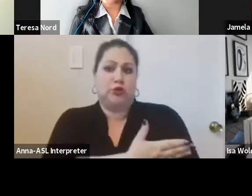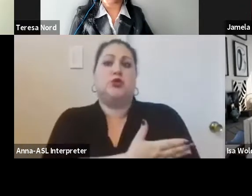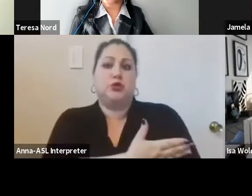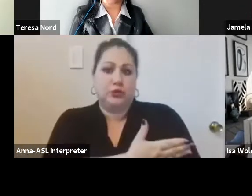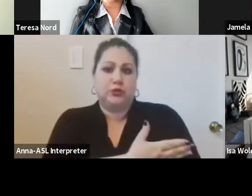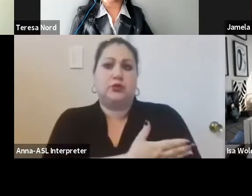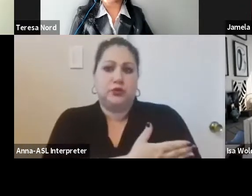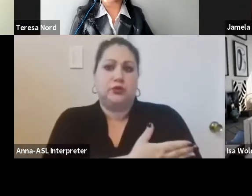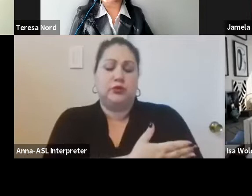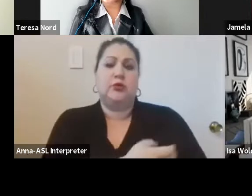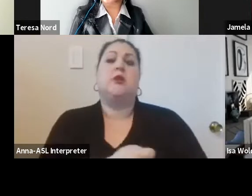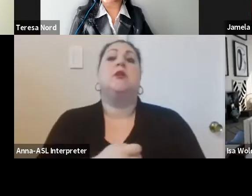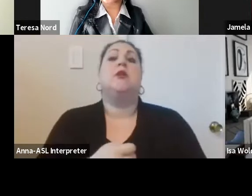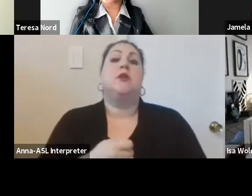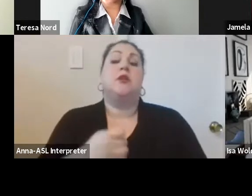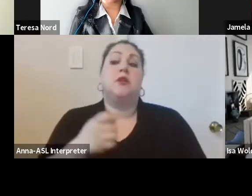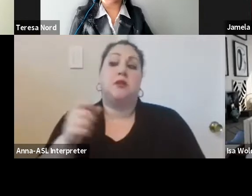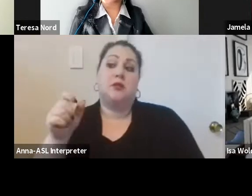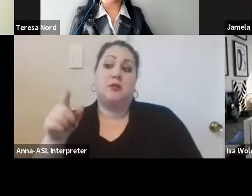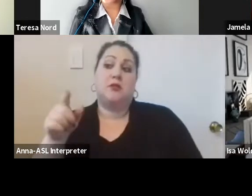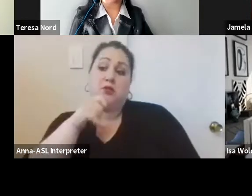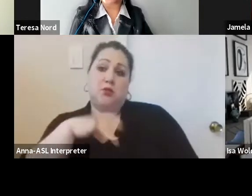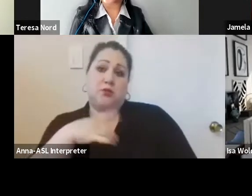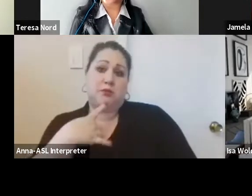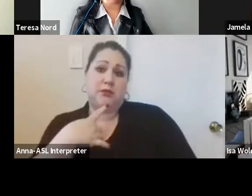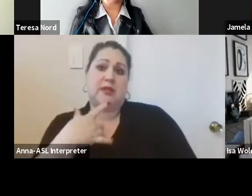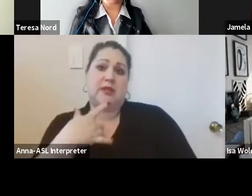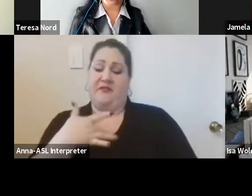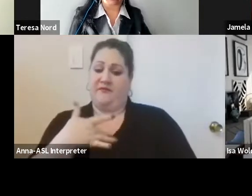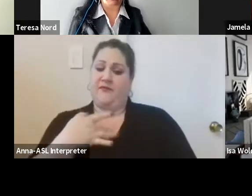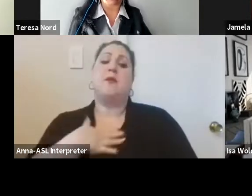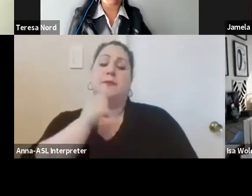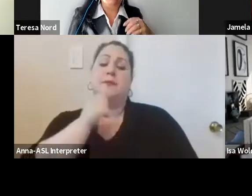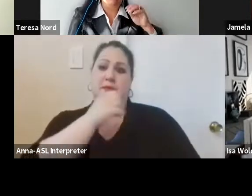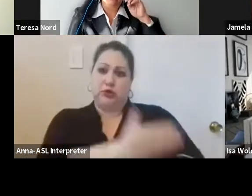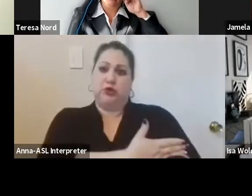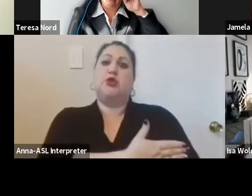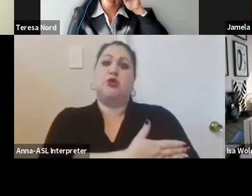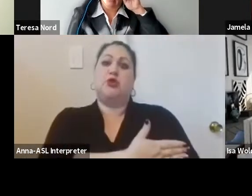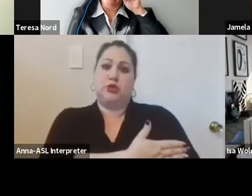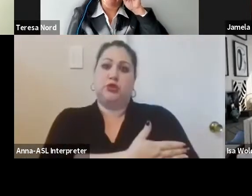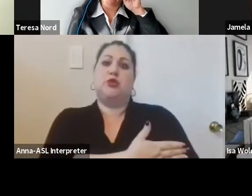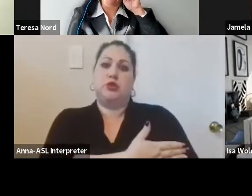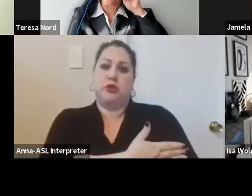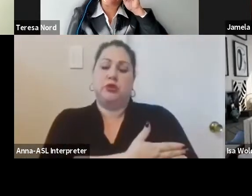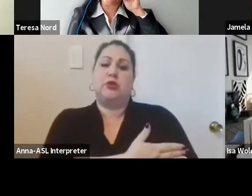time, she felt like my daughter was in imminent harm and danger, and she removed her from my care.